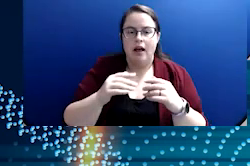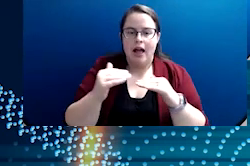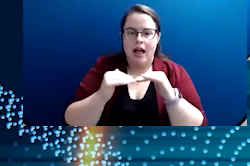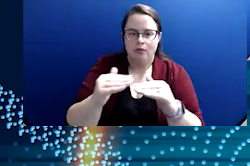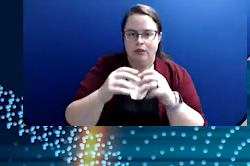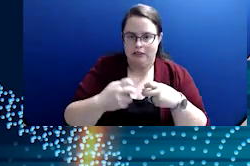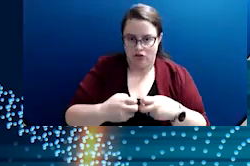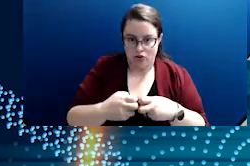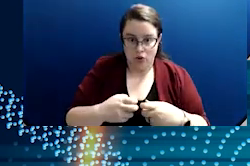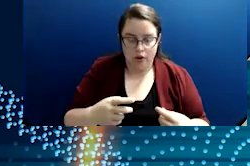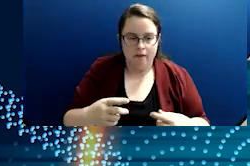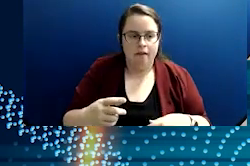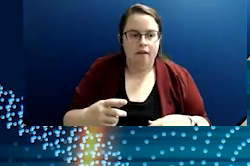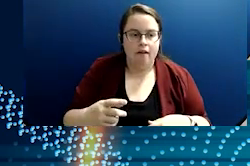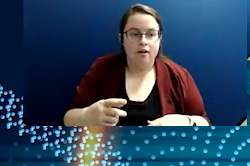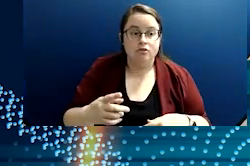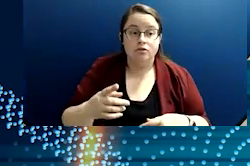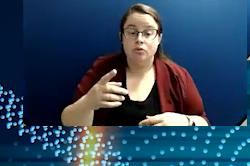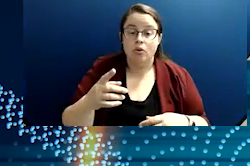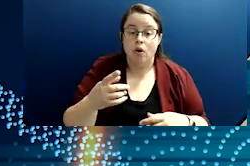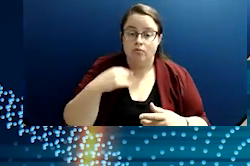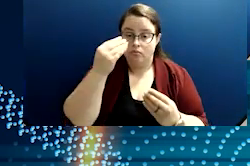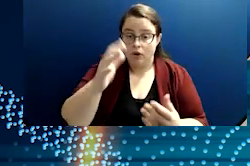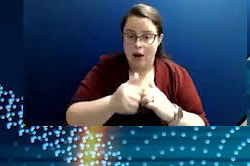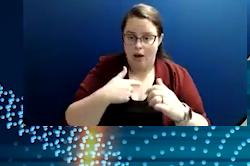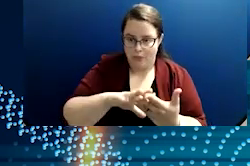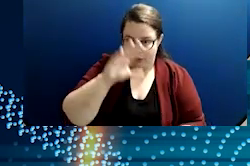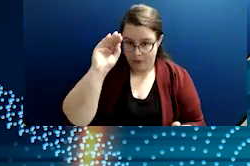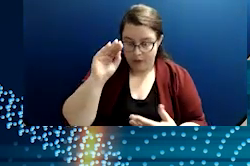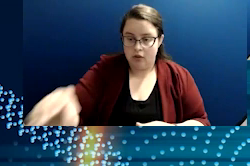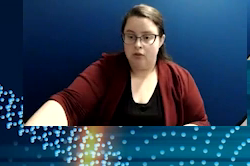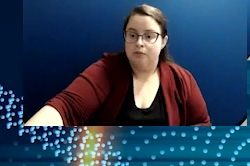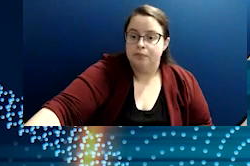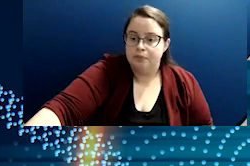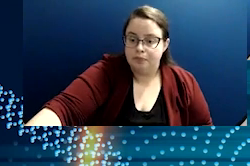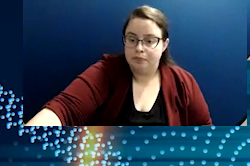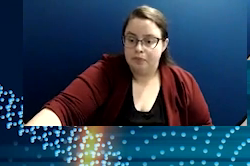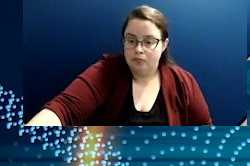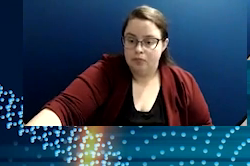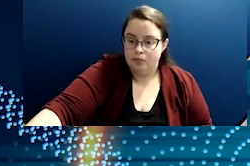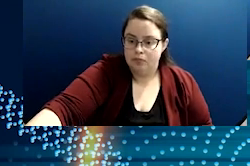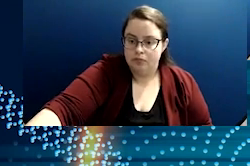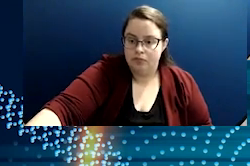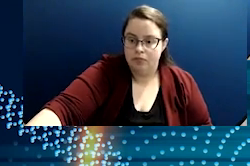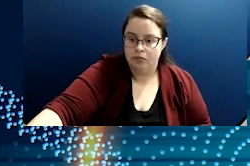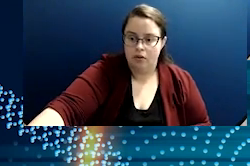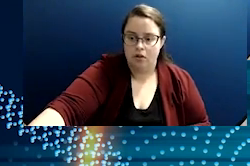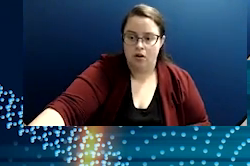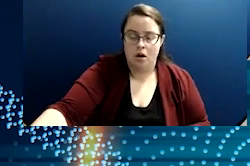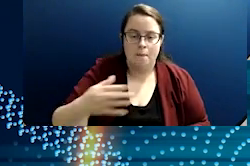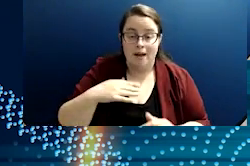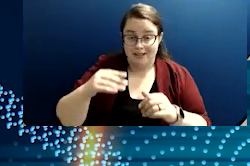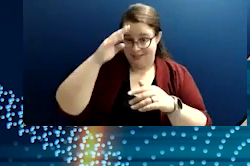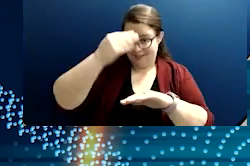you how I learned about this. So my son, this is his second year. I'm going to Fresno